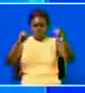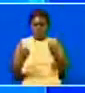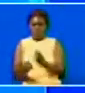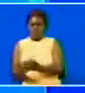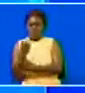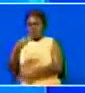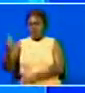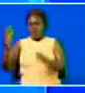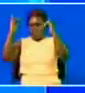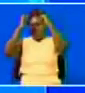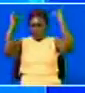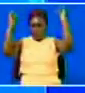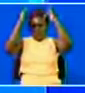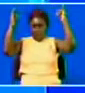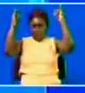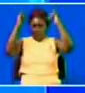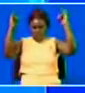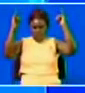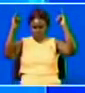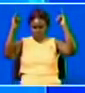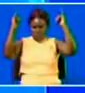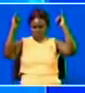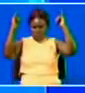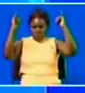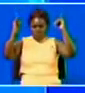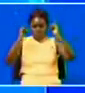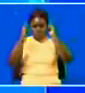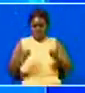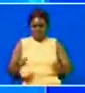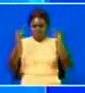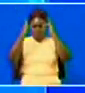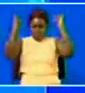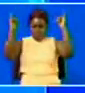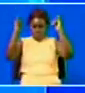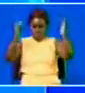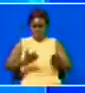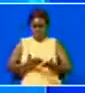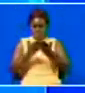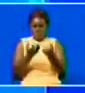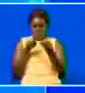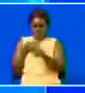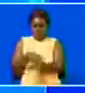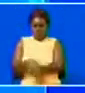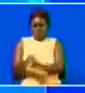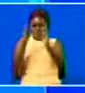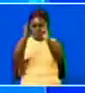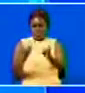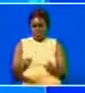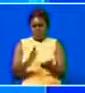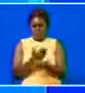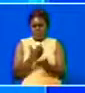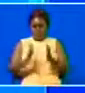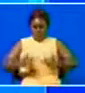to Kalobeyei Integrated Settlement Scheme, a new camp which would provide integration and independence between